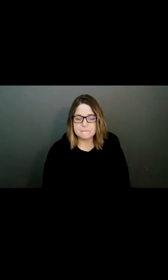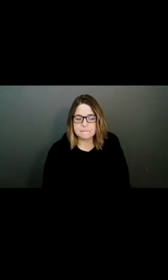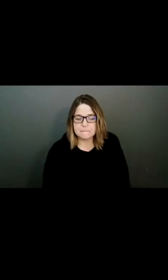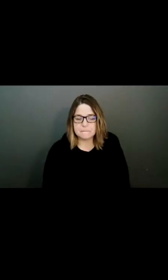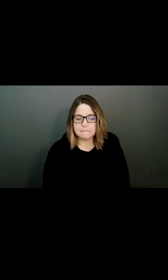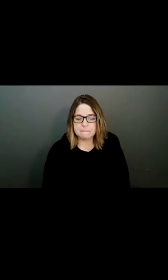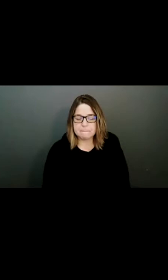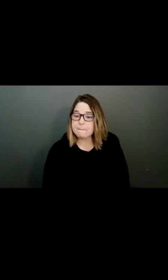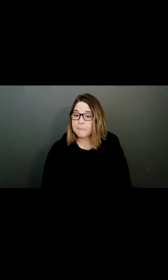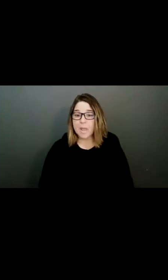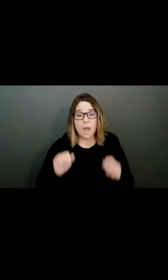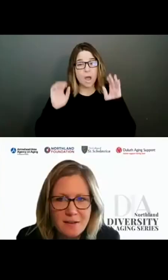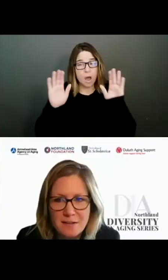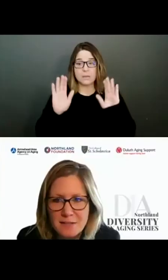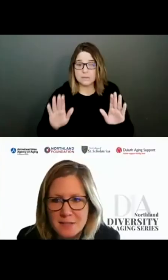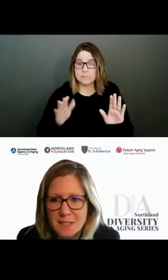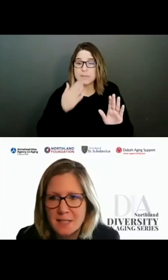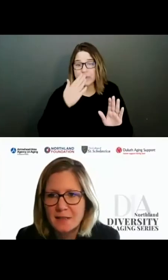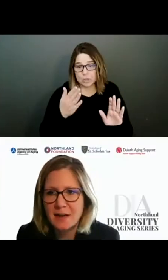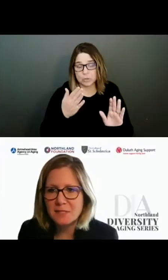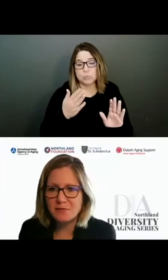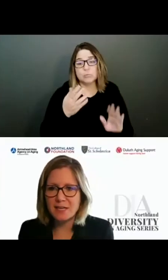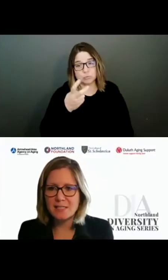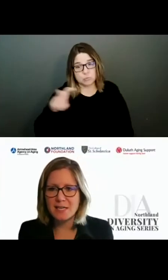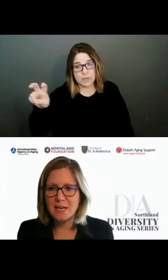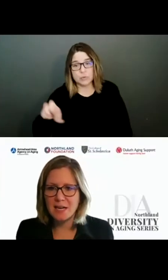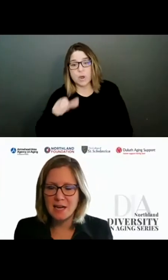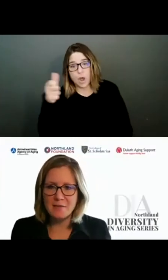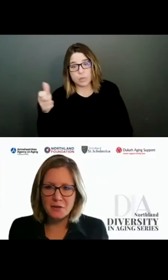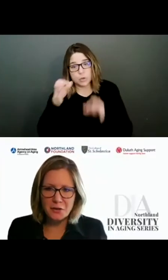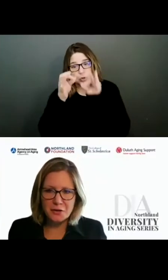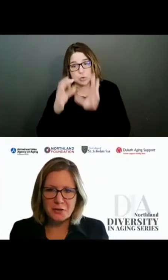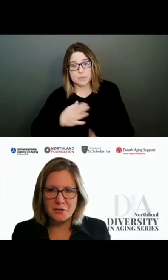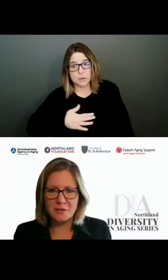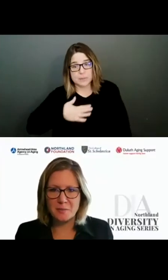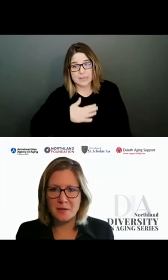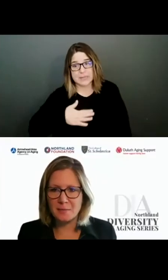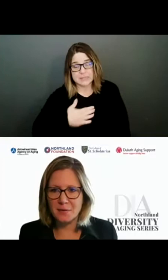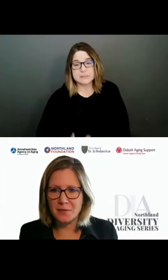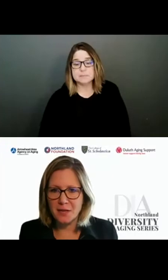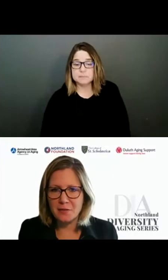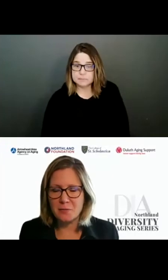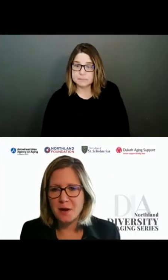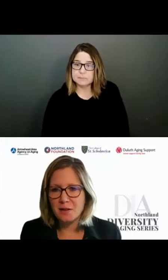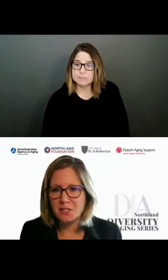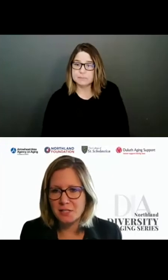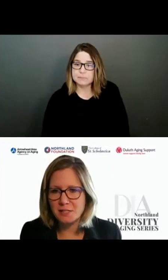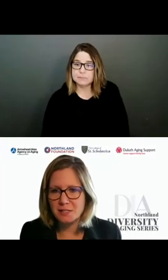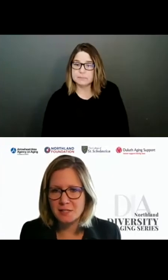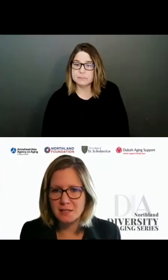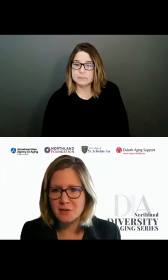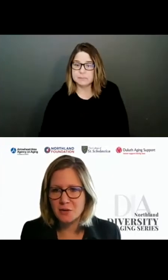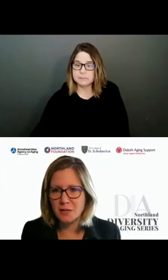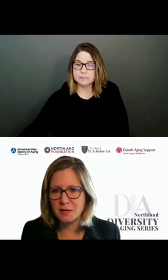Awesome. Well, thank you so much, Rajean. That was fascinating. I haven't heard the bit about the